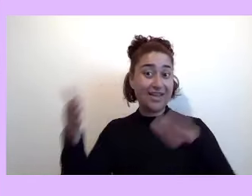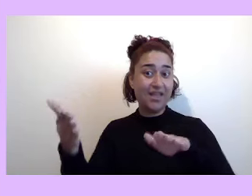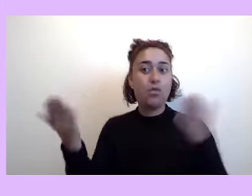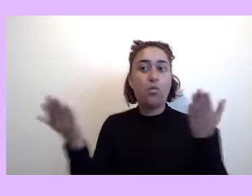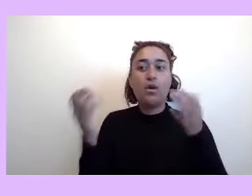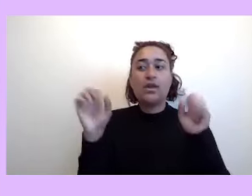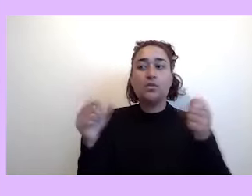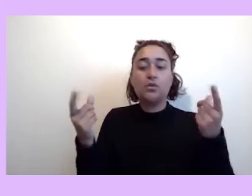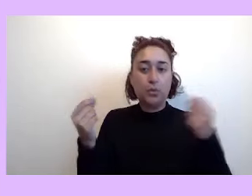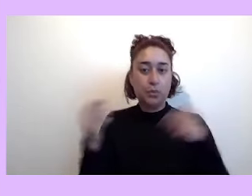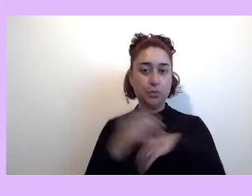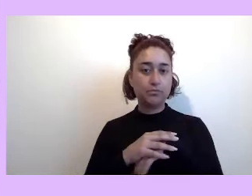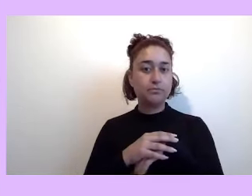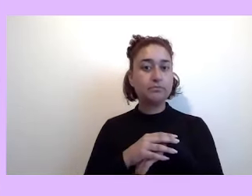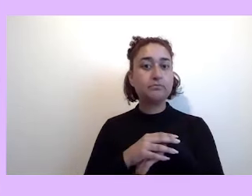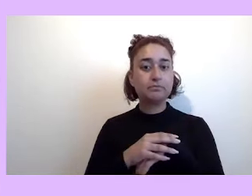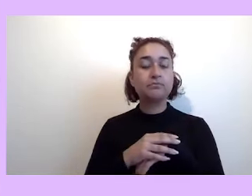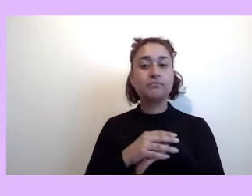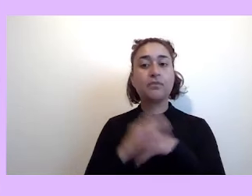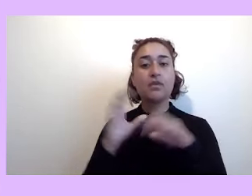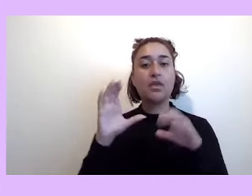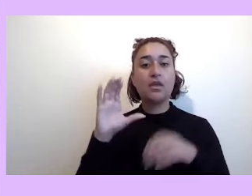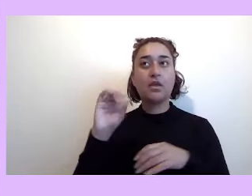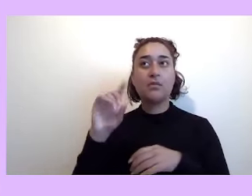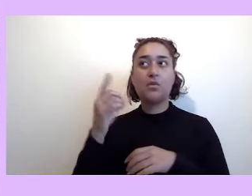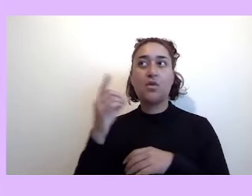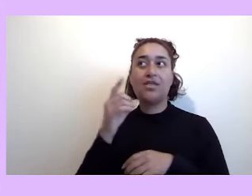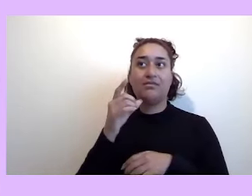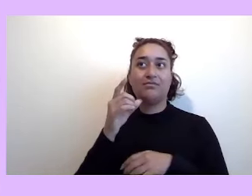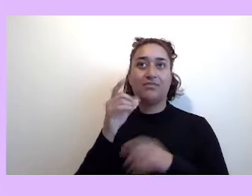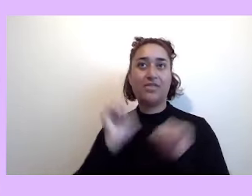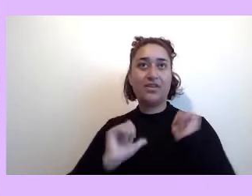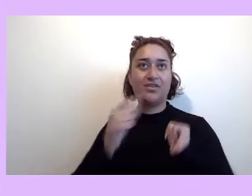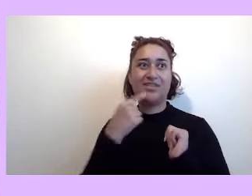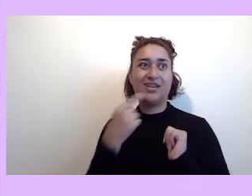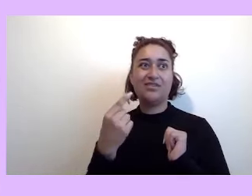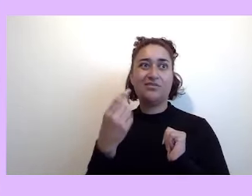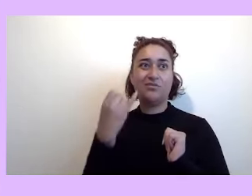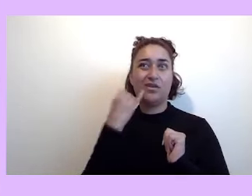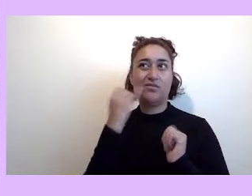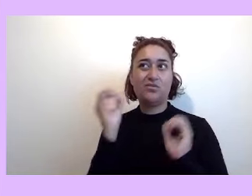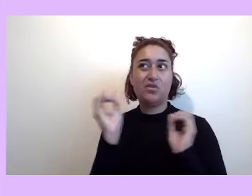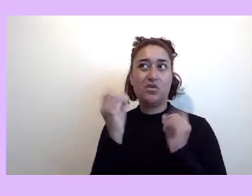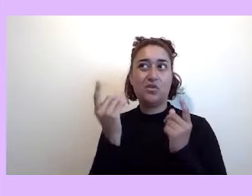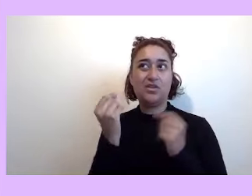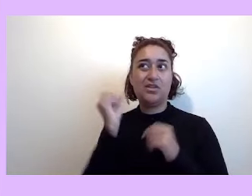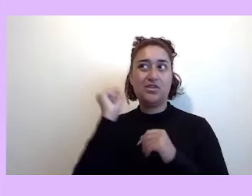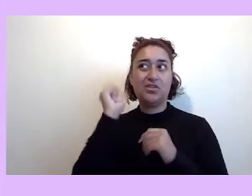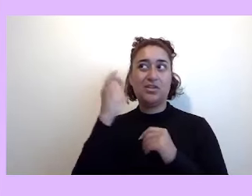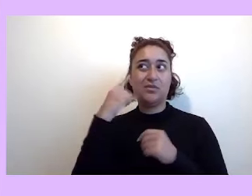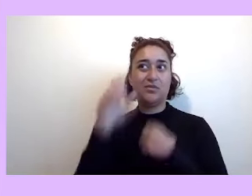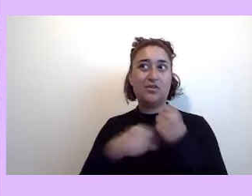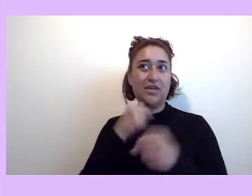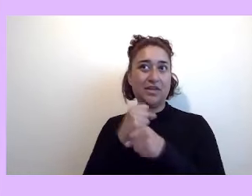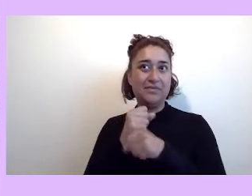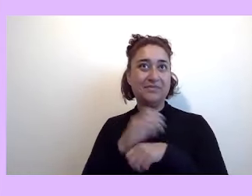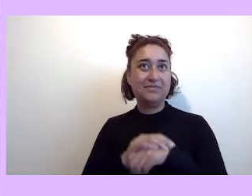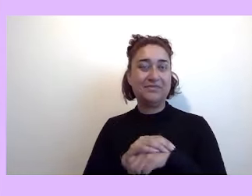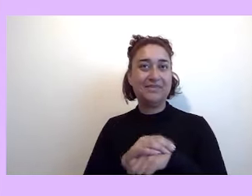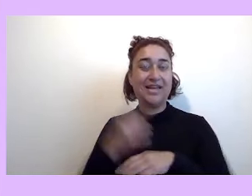do, right? And at Company One Theater, we said, what if we just don't, no one does Shakespeare for a year? A day of